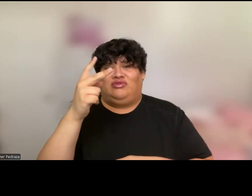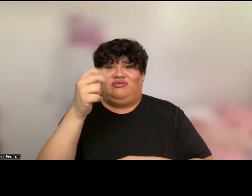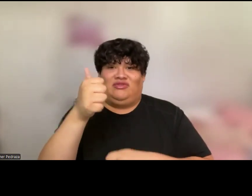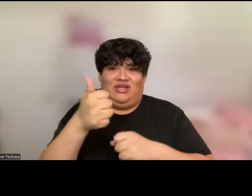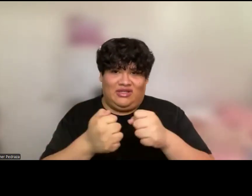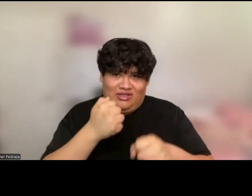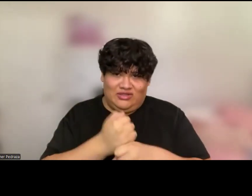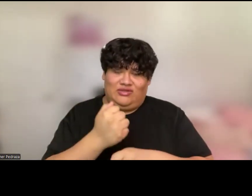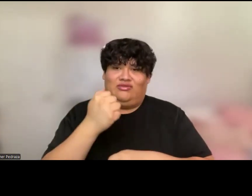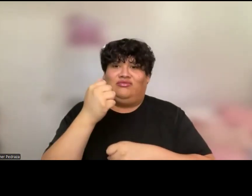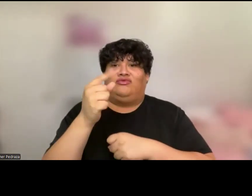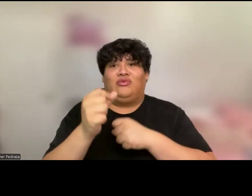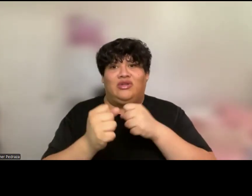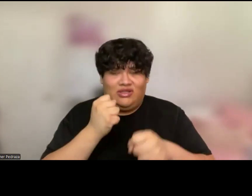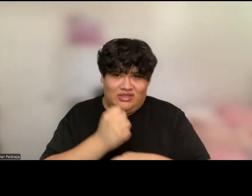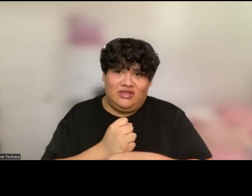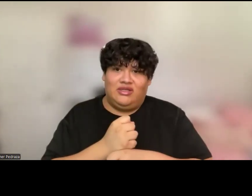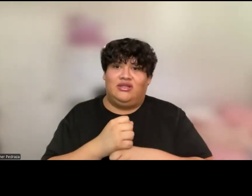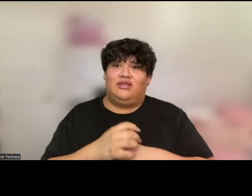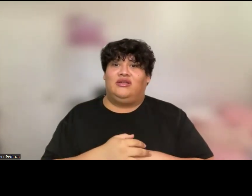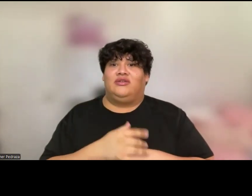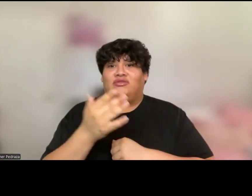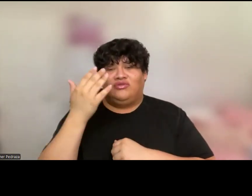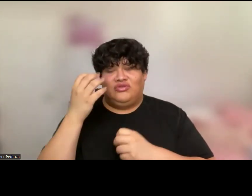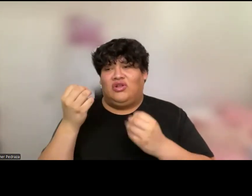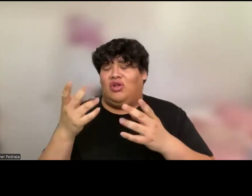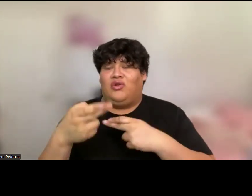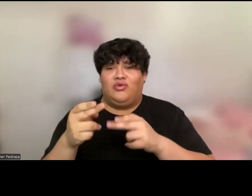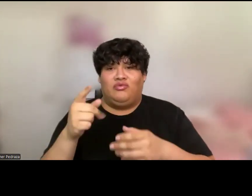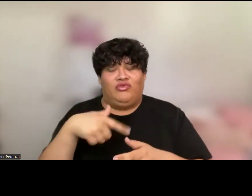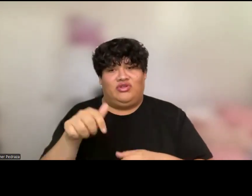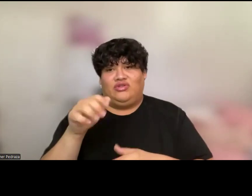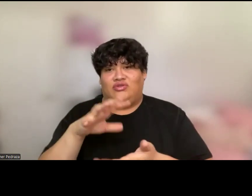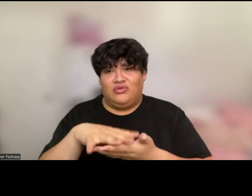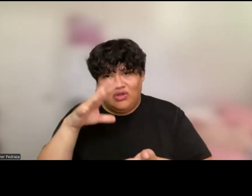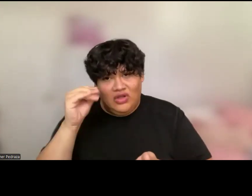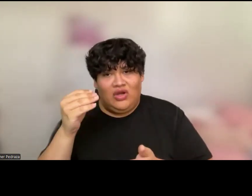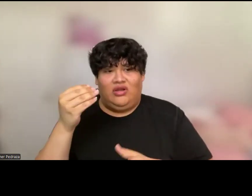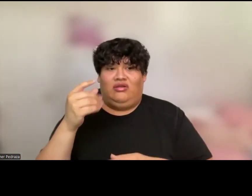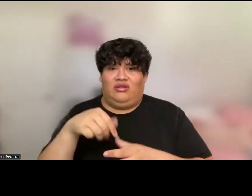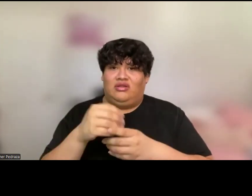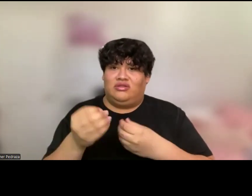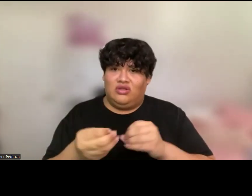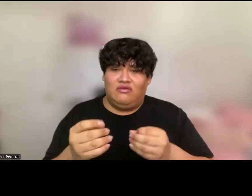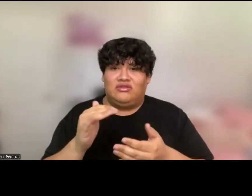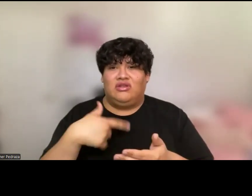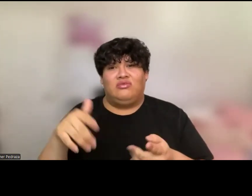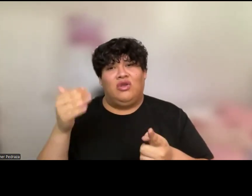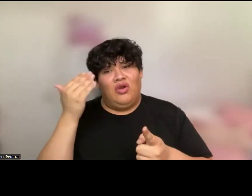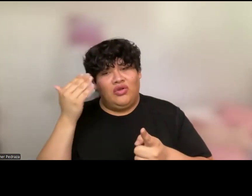there's some just room for all of us to learn a little bit more about the State Ombudsman Office. So as we all